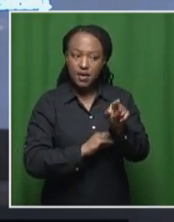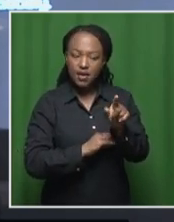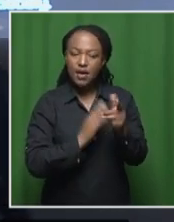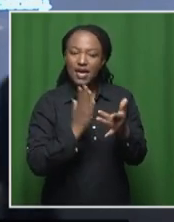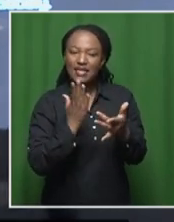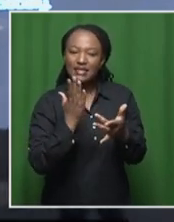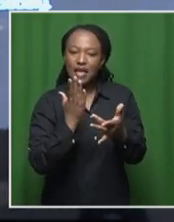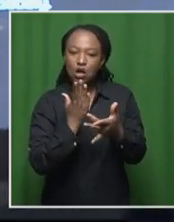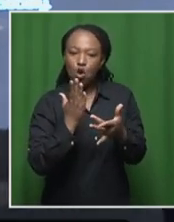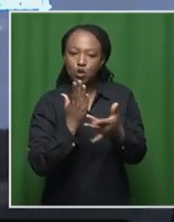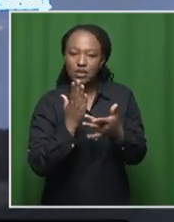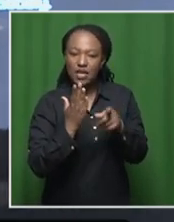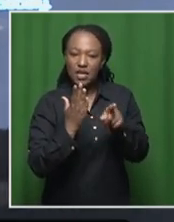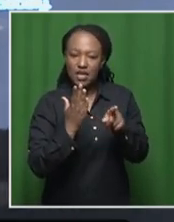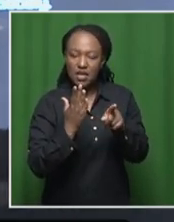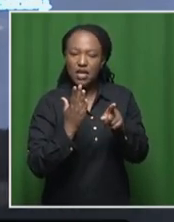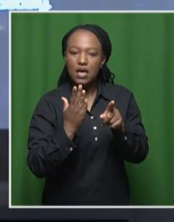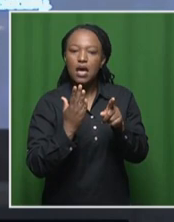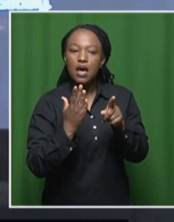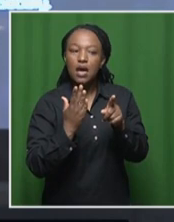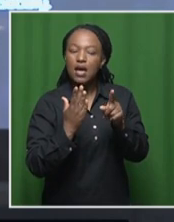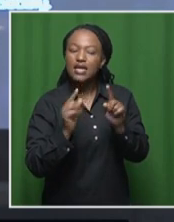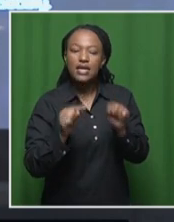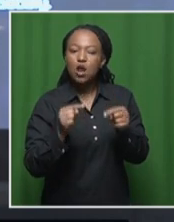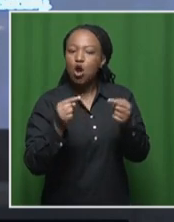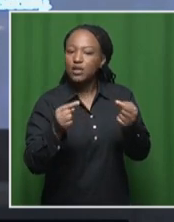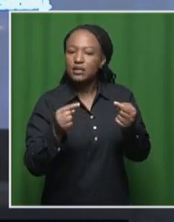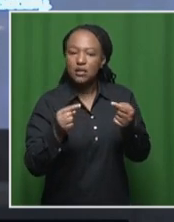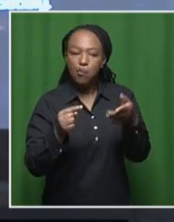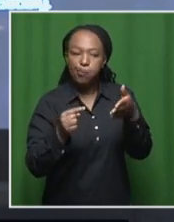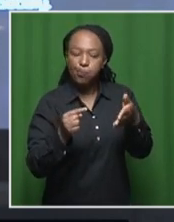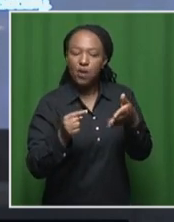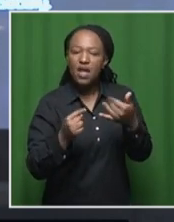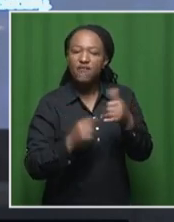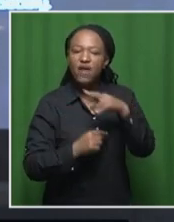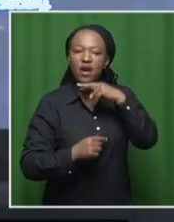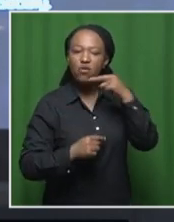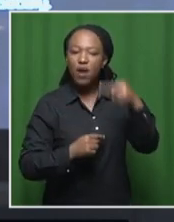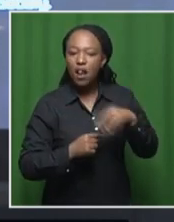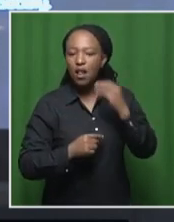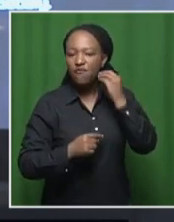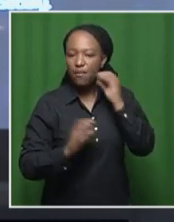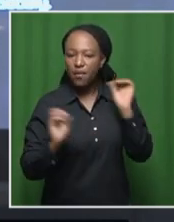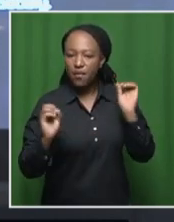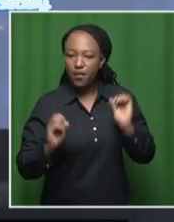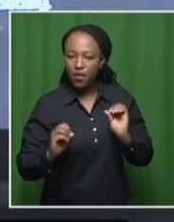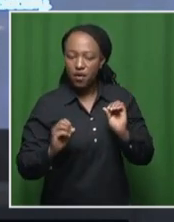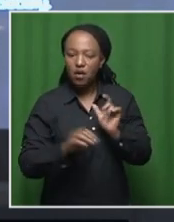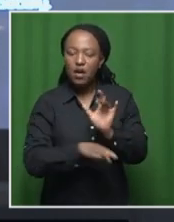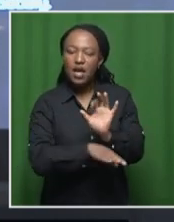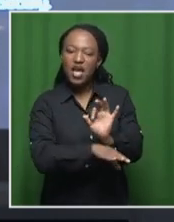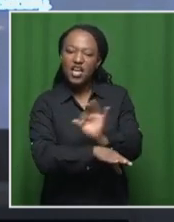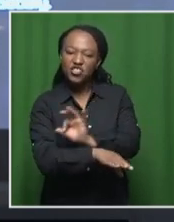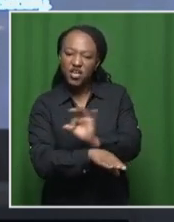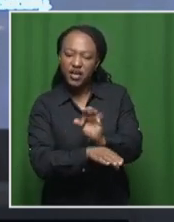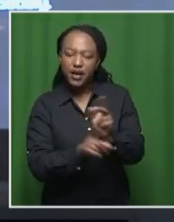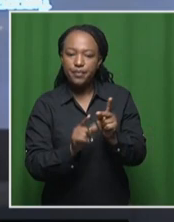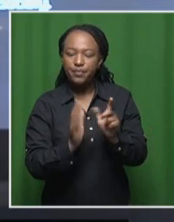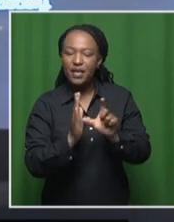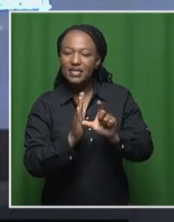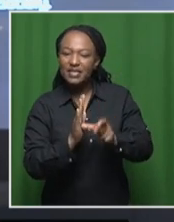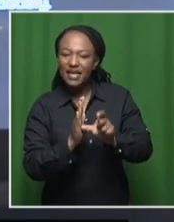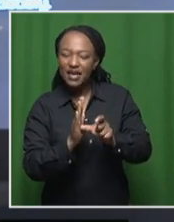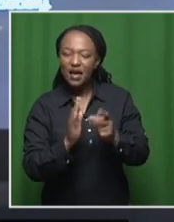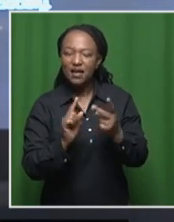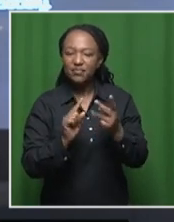exist without real intelligence. So on the back of our infrastructure, engineers, designers, and technologists,